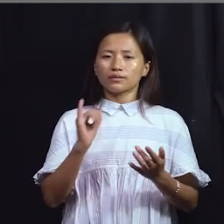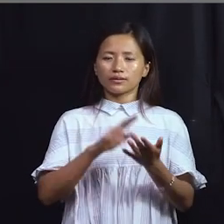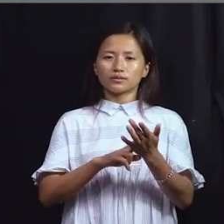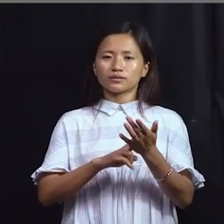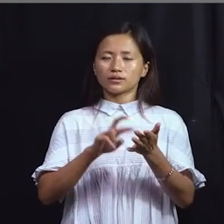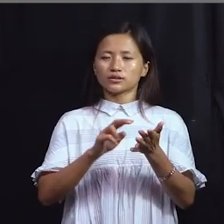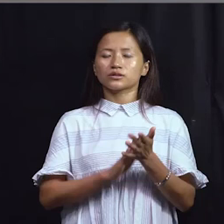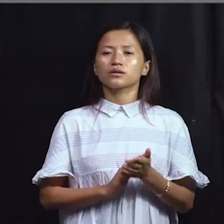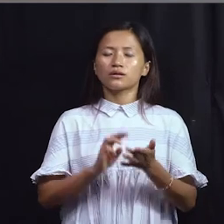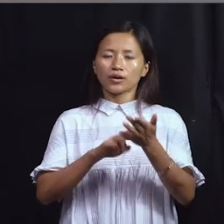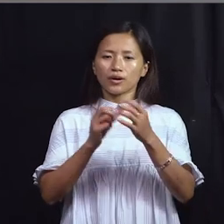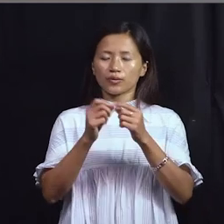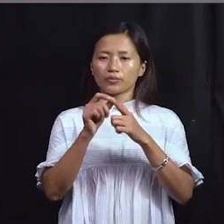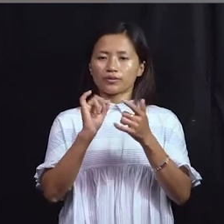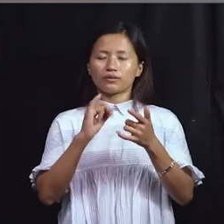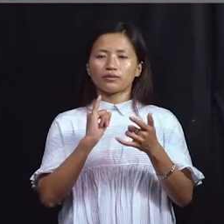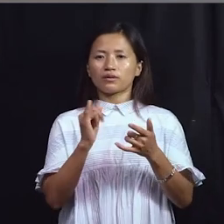one example. You know,